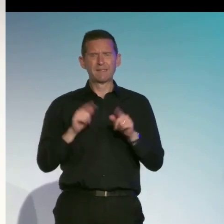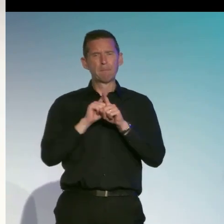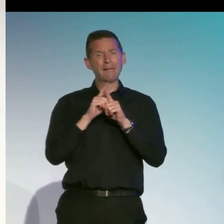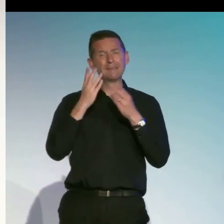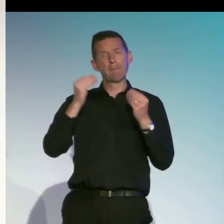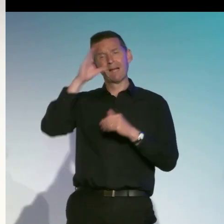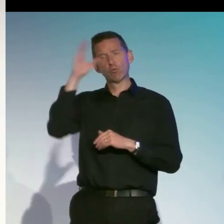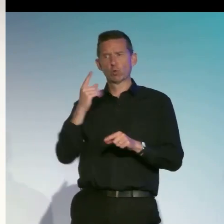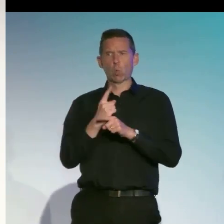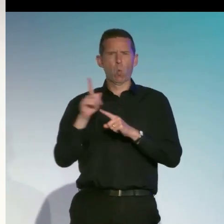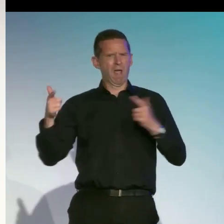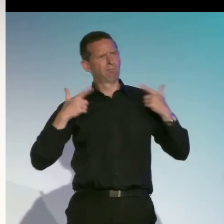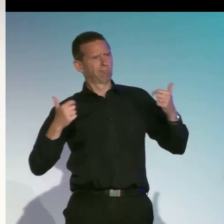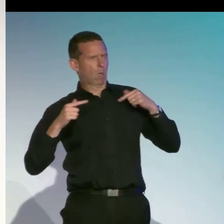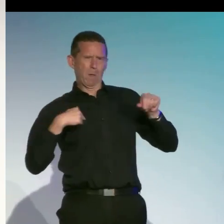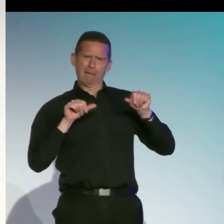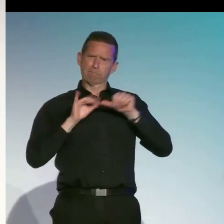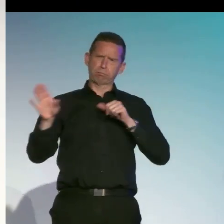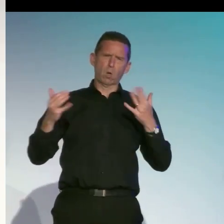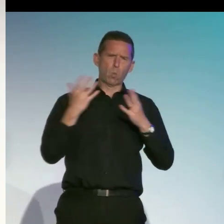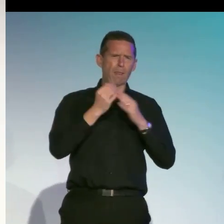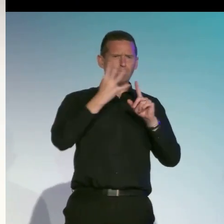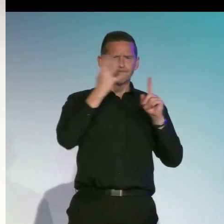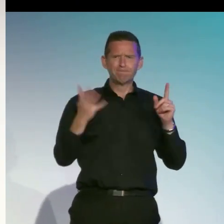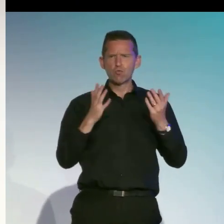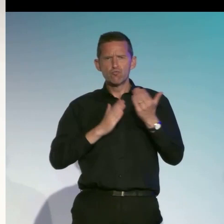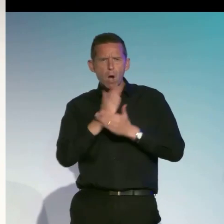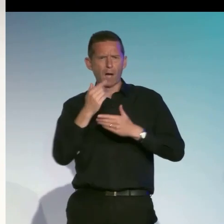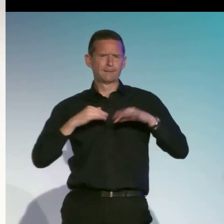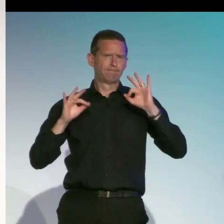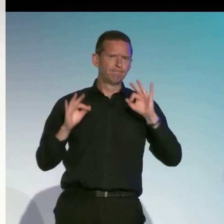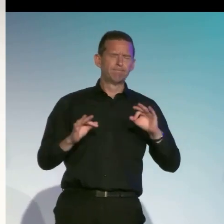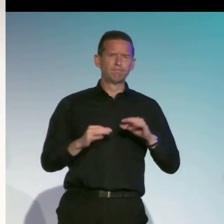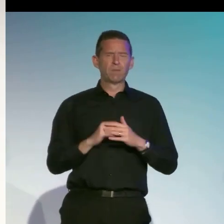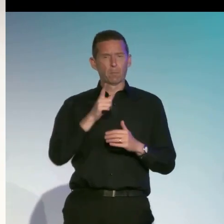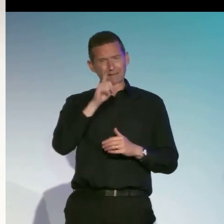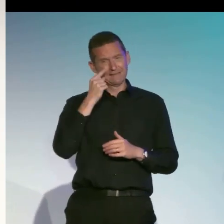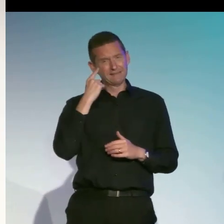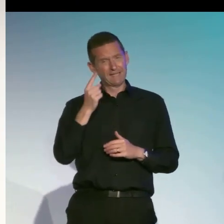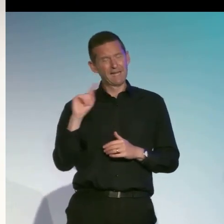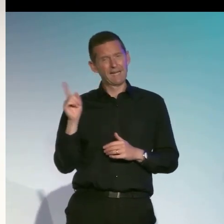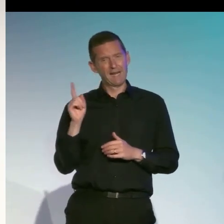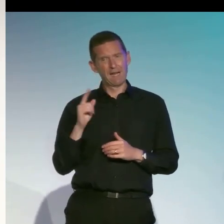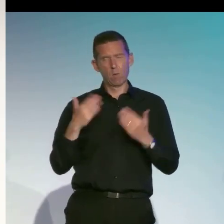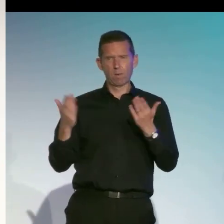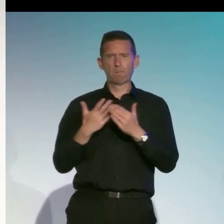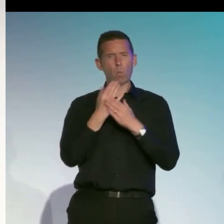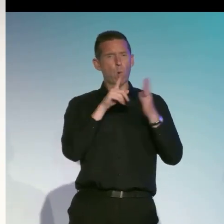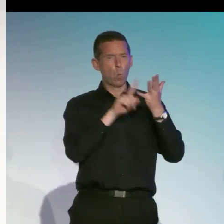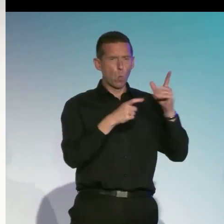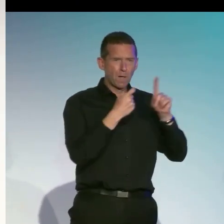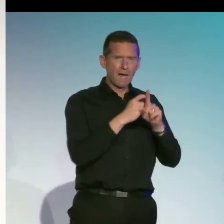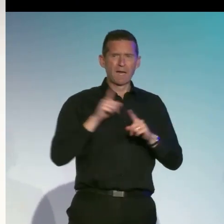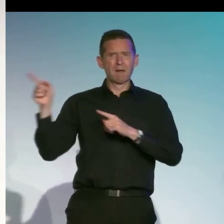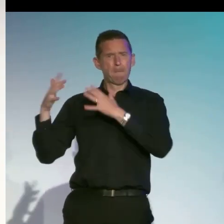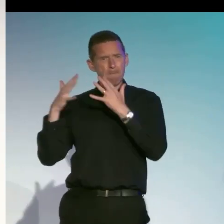talk about how great they are on LGBT rights. And we can see that right now in the context of the UK, in the